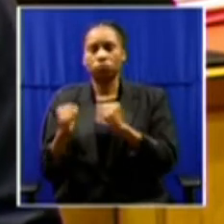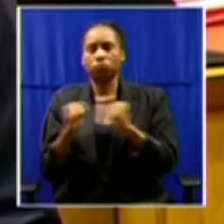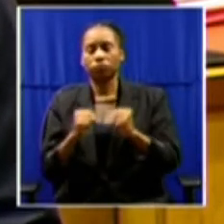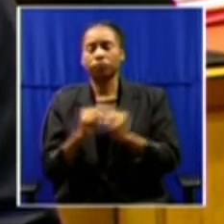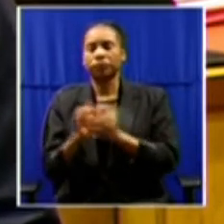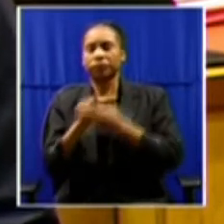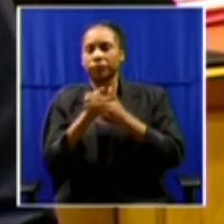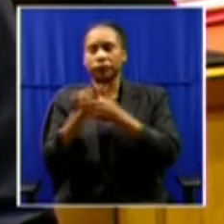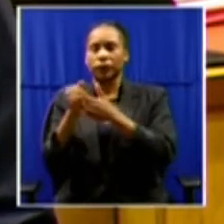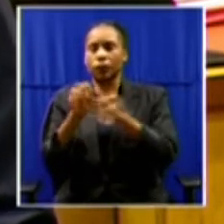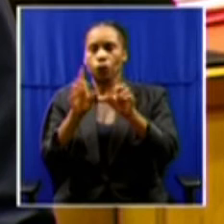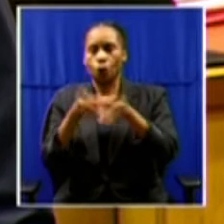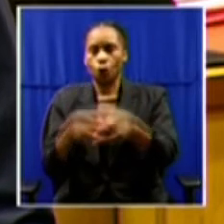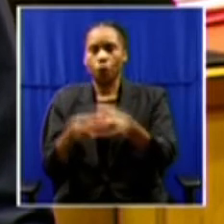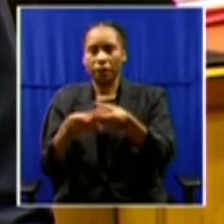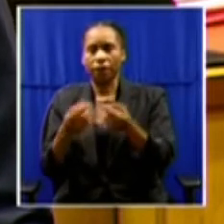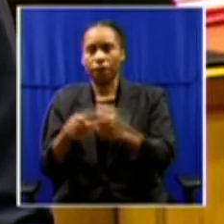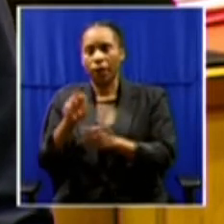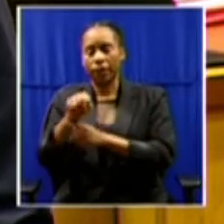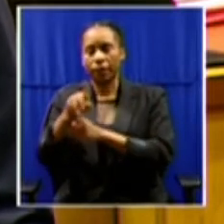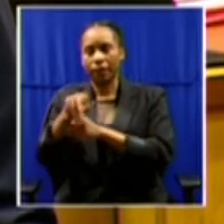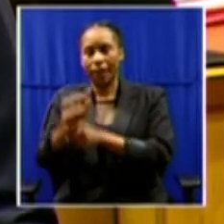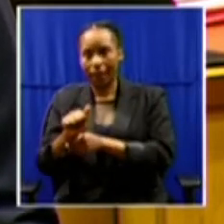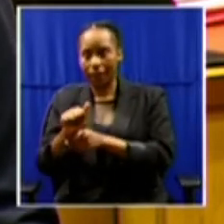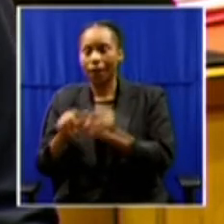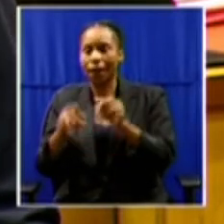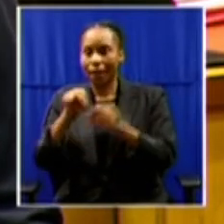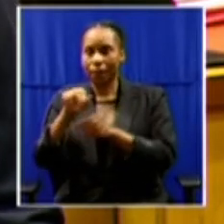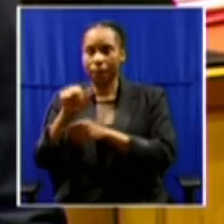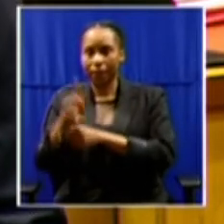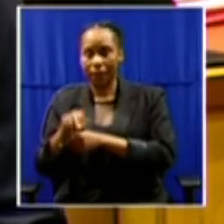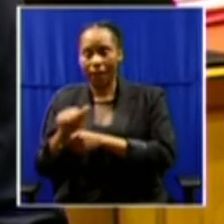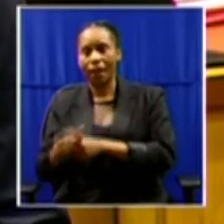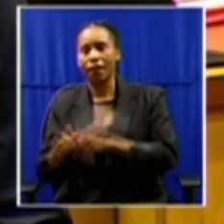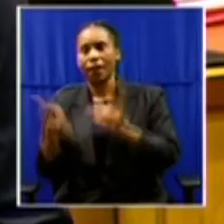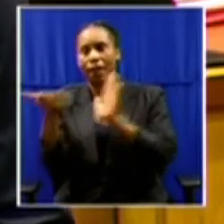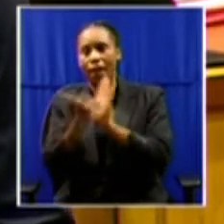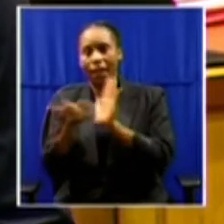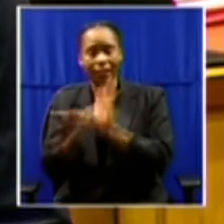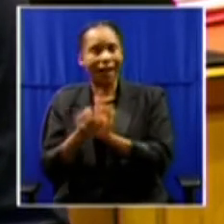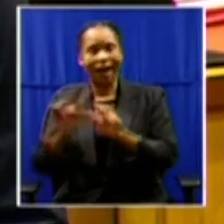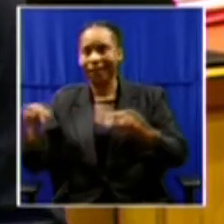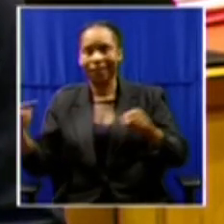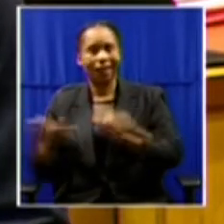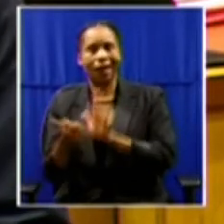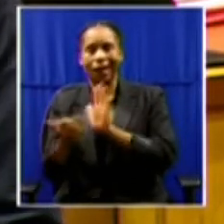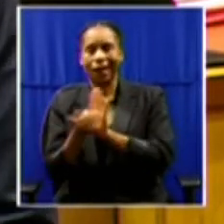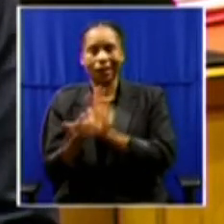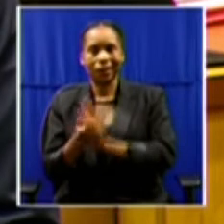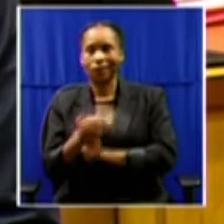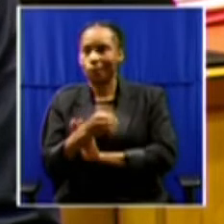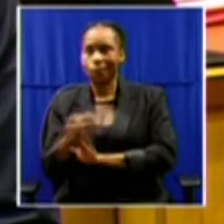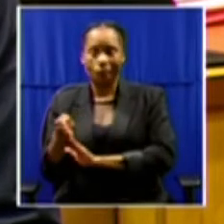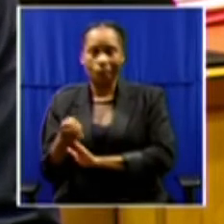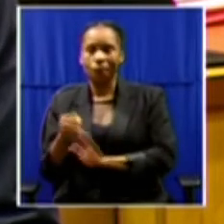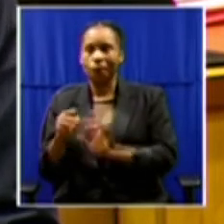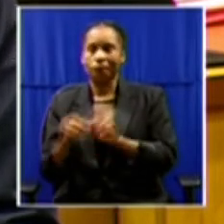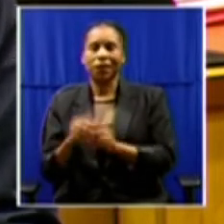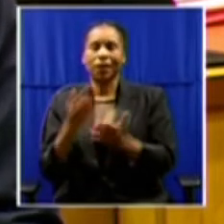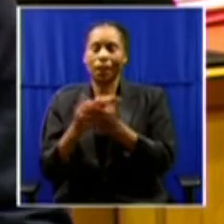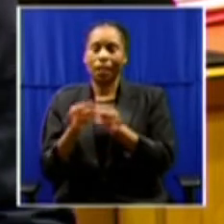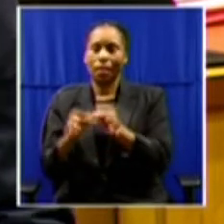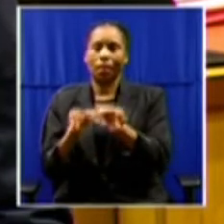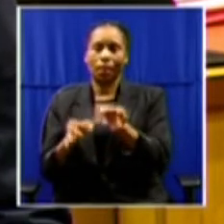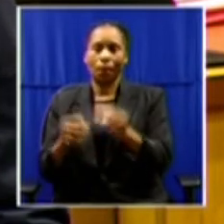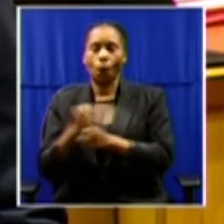the NPA and the NPA Act. There can't be any factional acts that can derail the work that the NPA